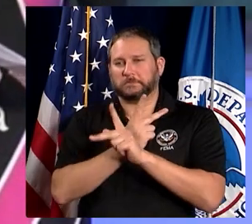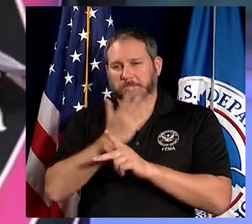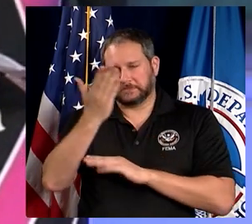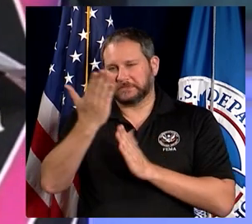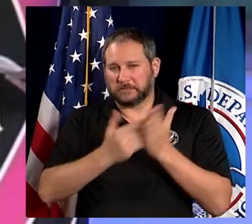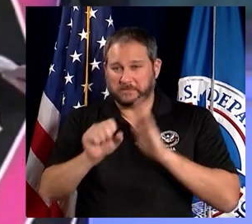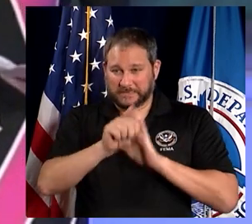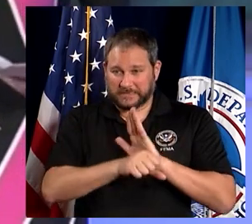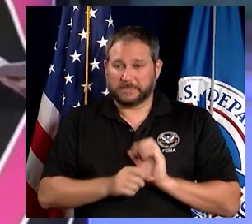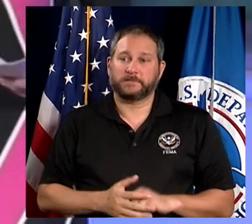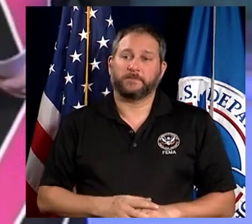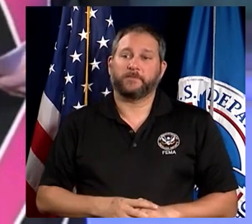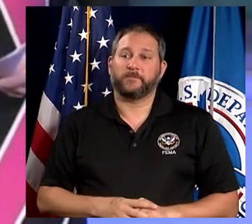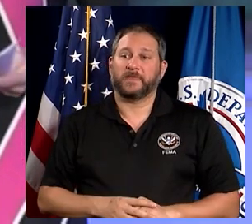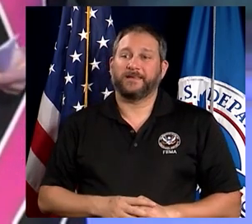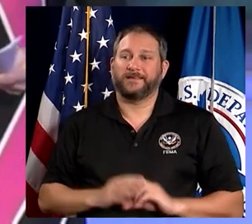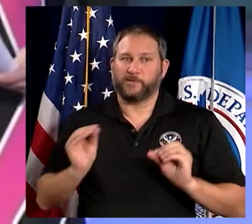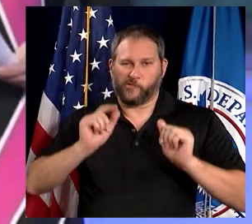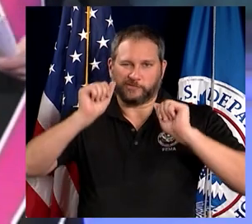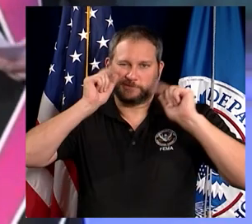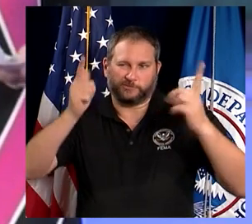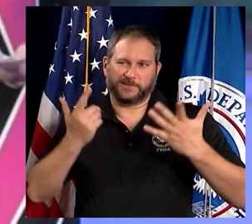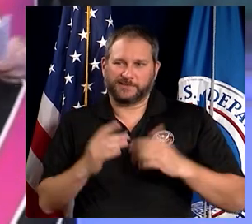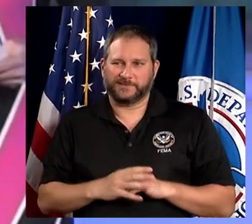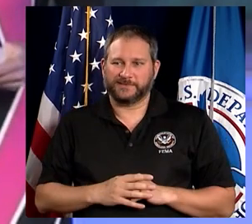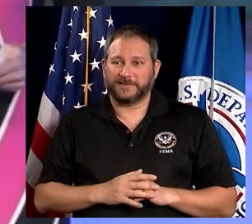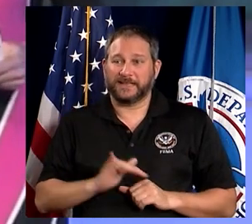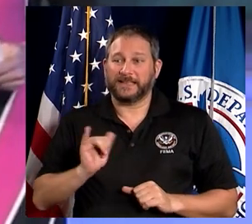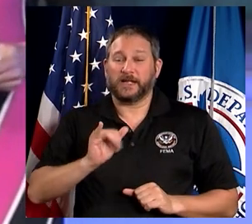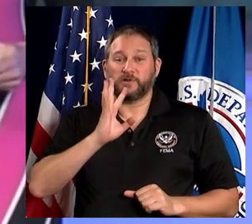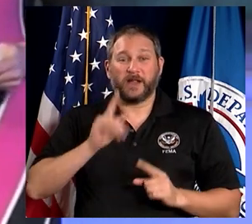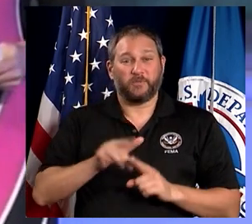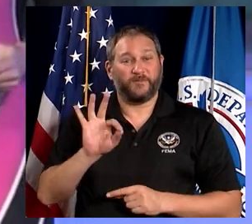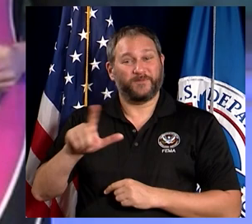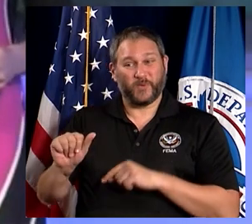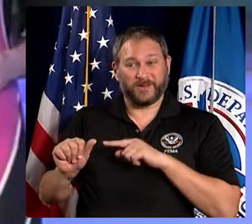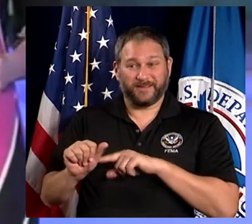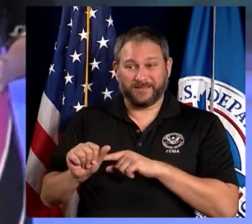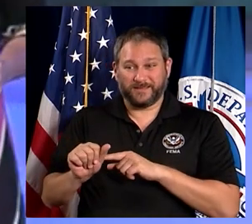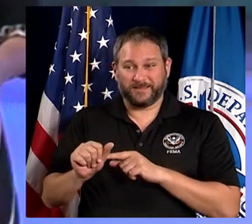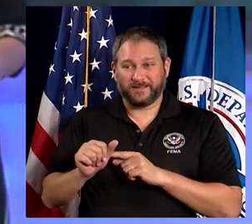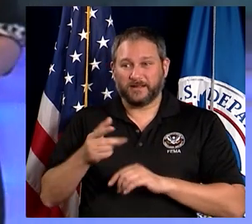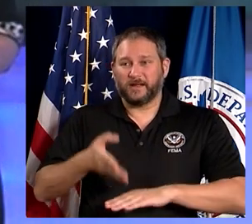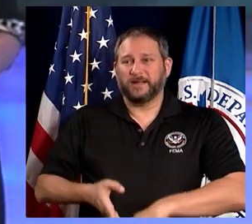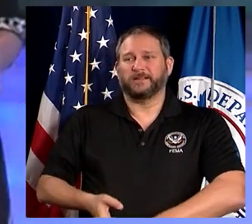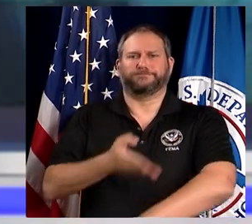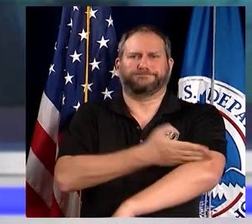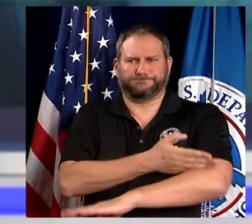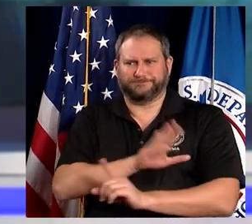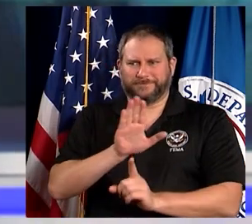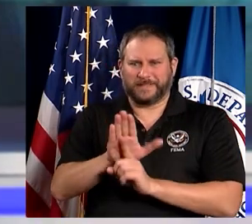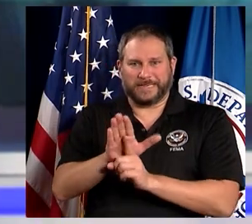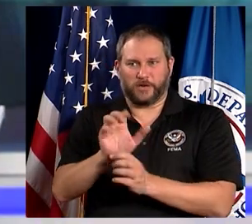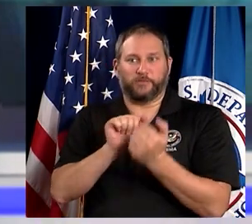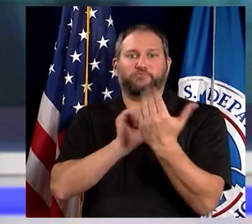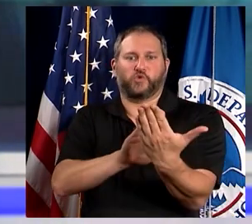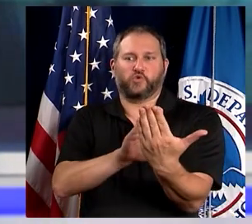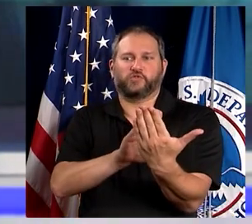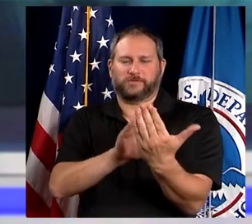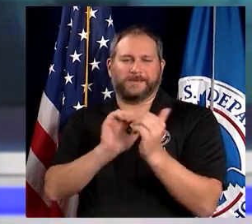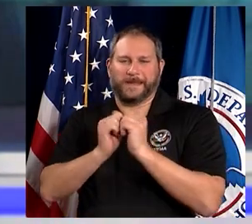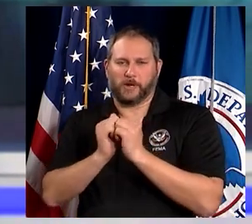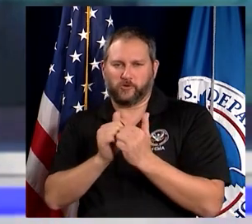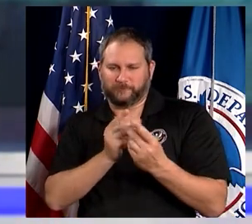surprise, recall I talked about Florida Power and Light, that Florida has been approving these storm hardening measures.